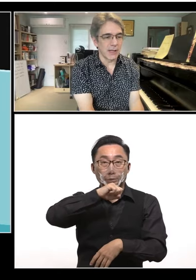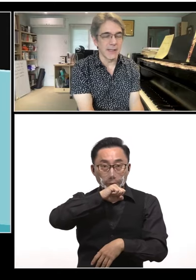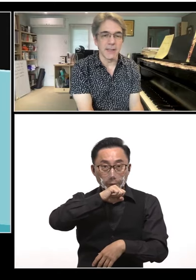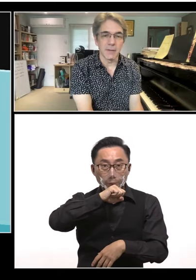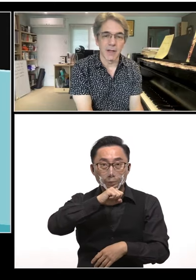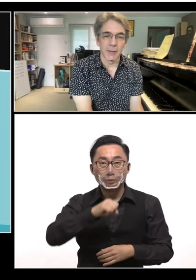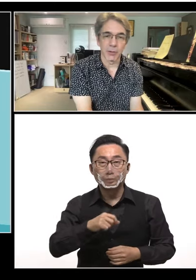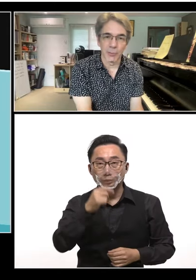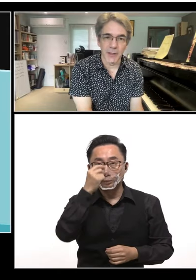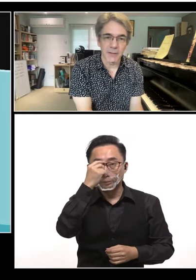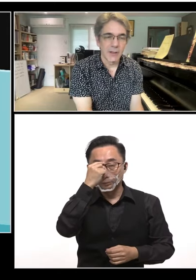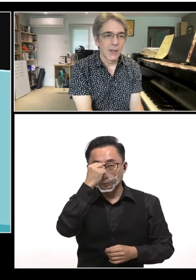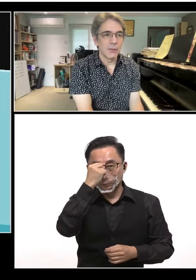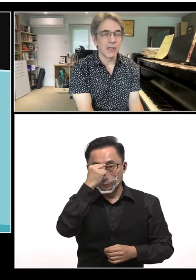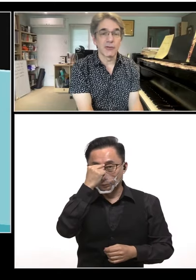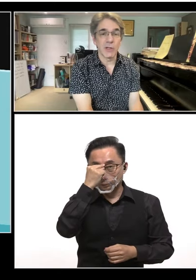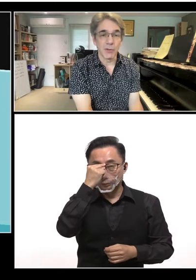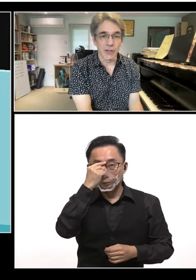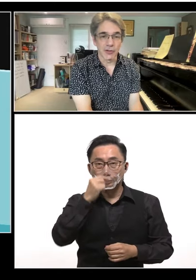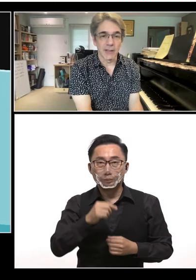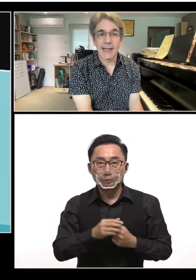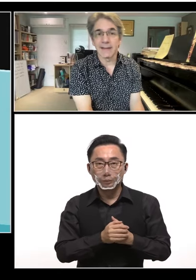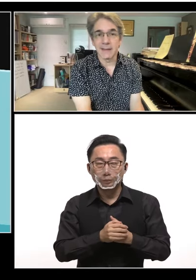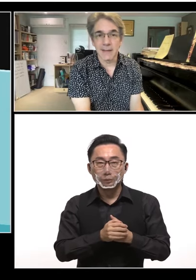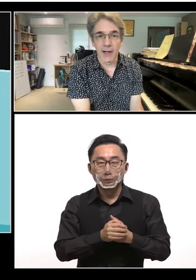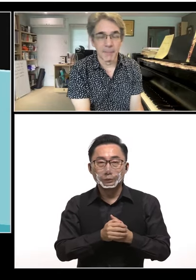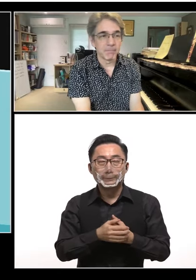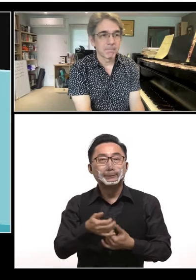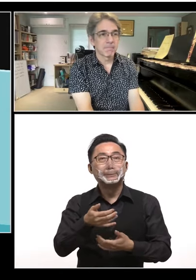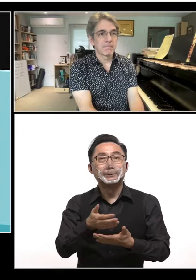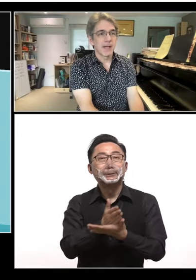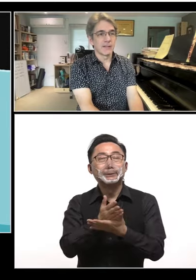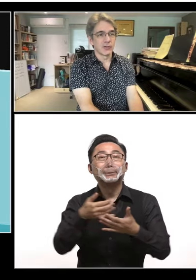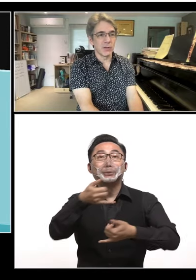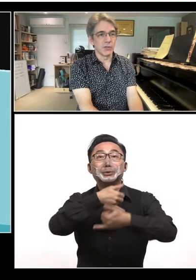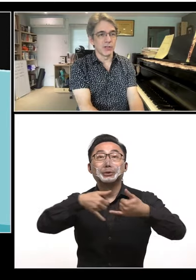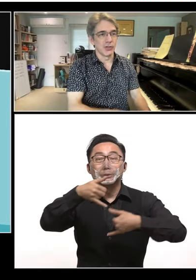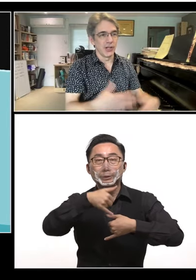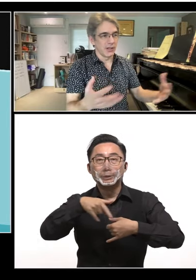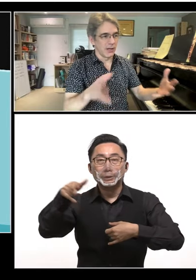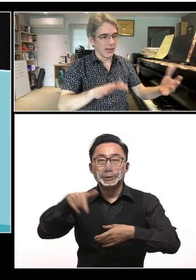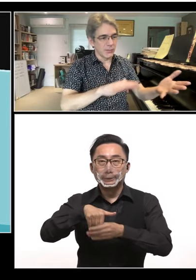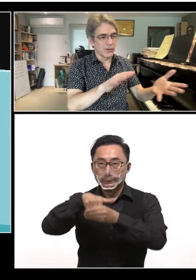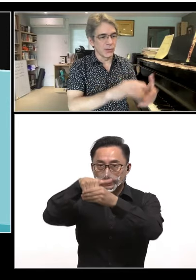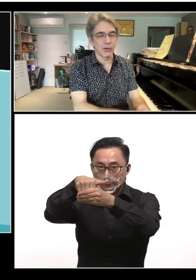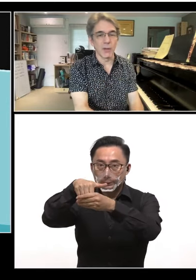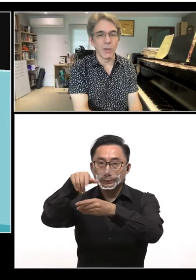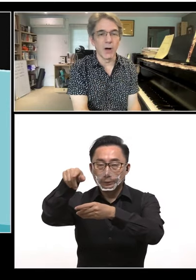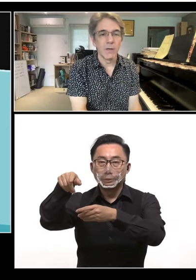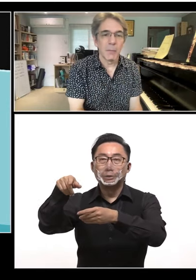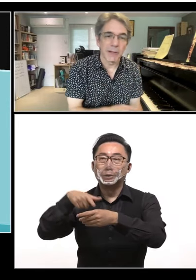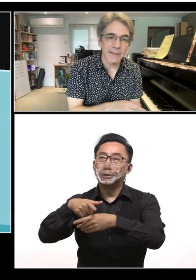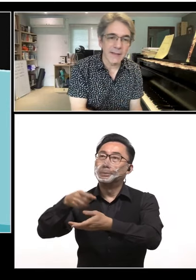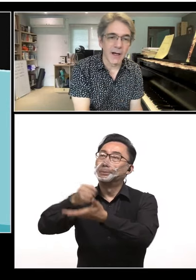auditioned and he got a permit to be a street musician. And at this time, as a street musician, he was doing quite